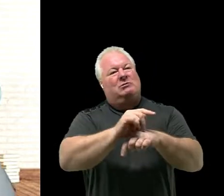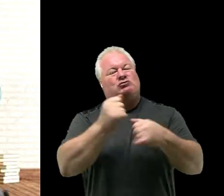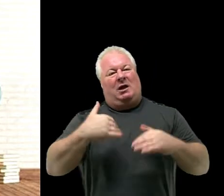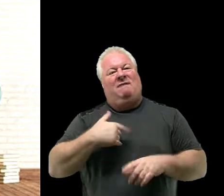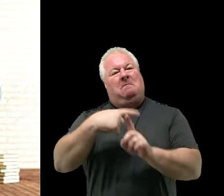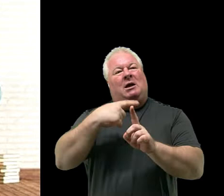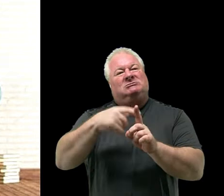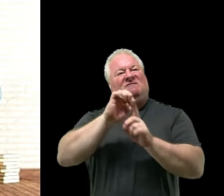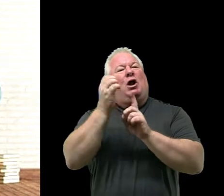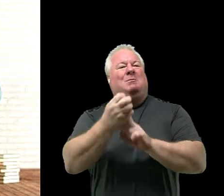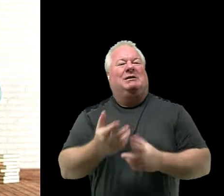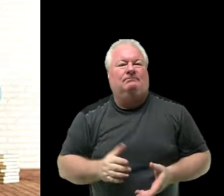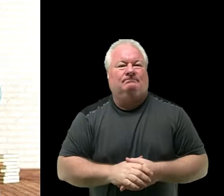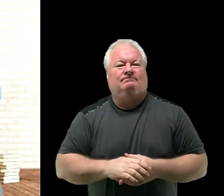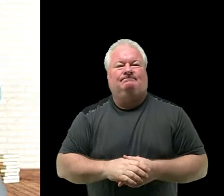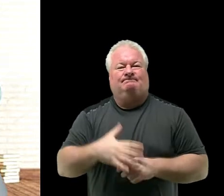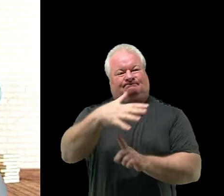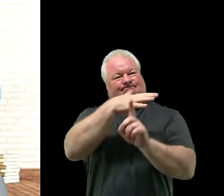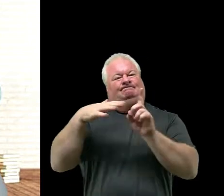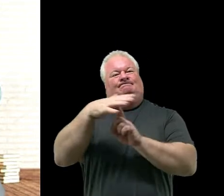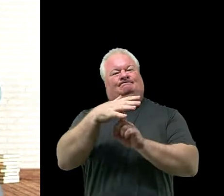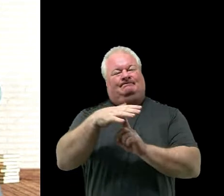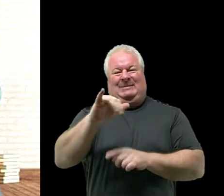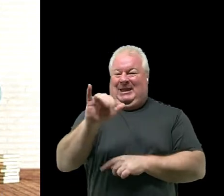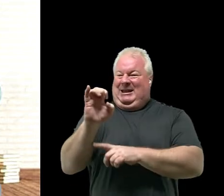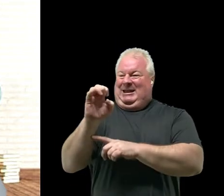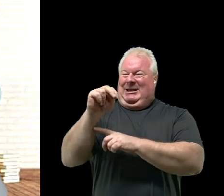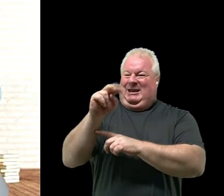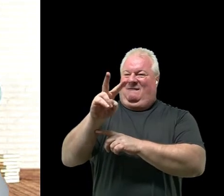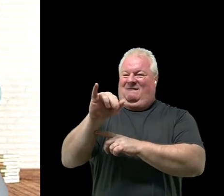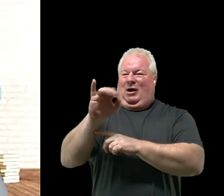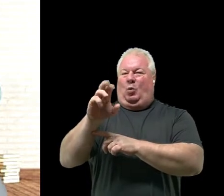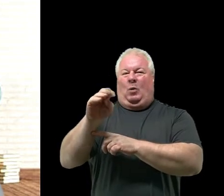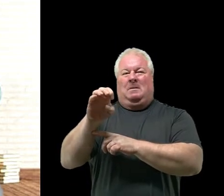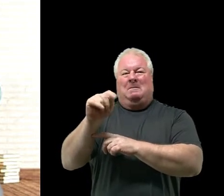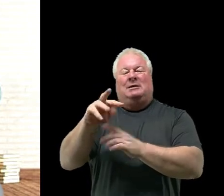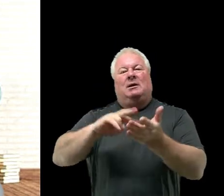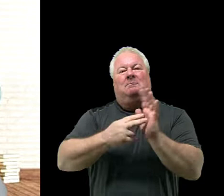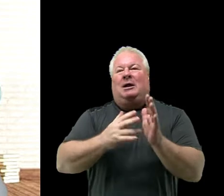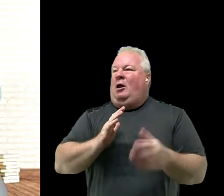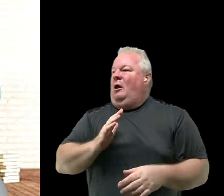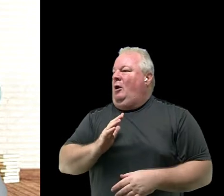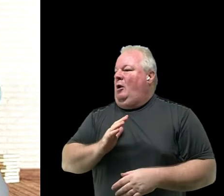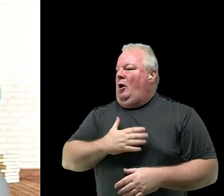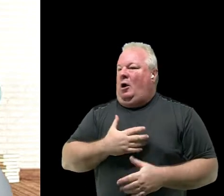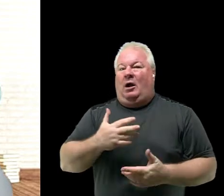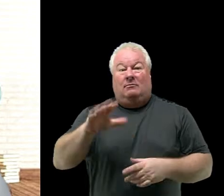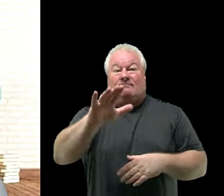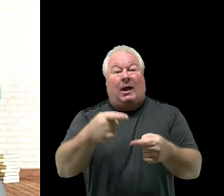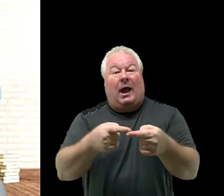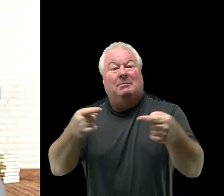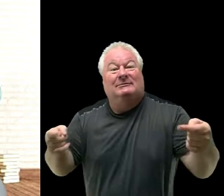a positive environment. When we use environment that way, we can say that